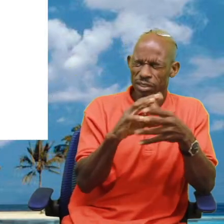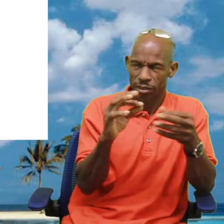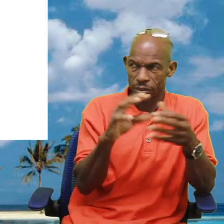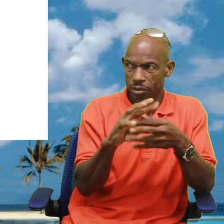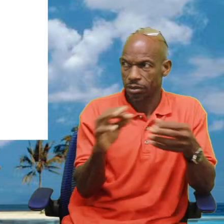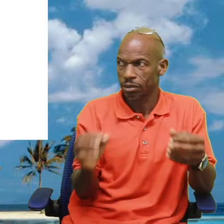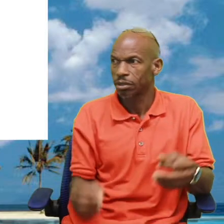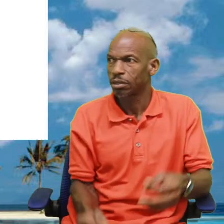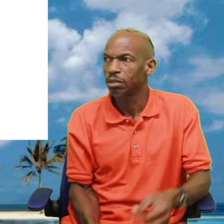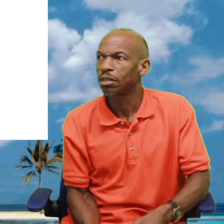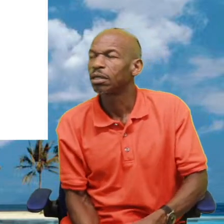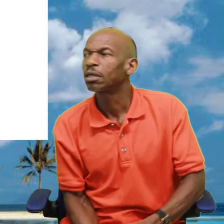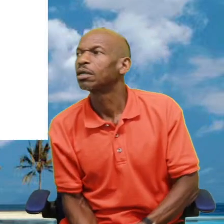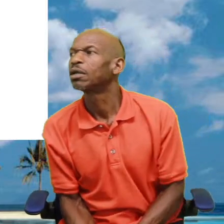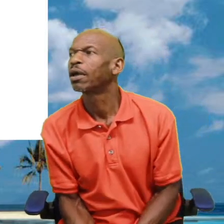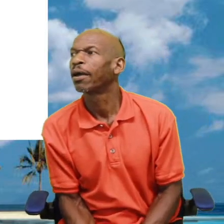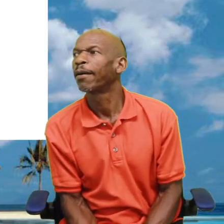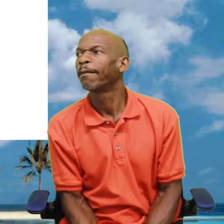Excuse me.